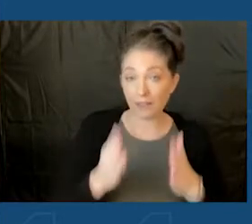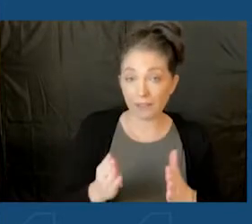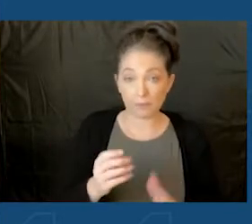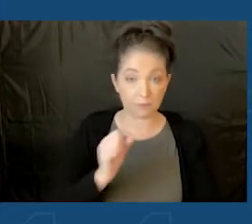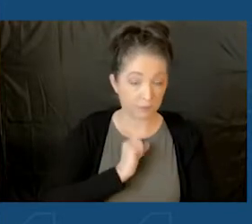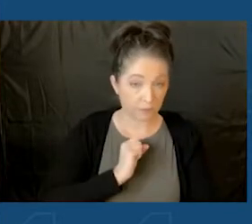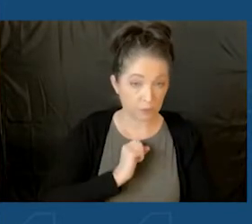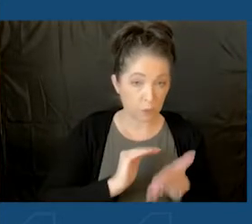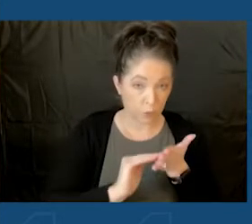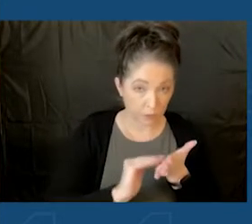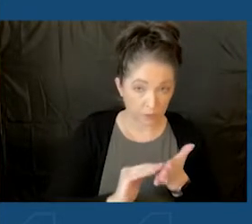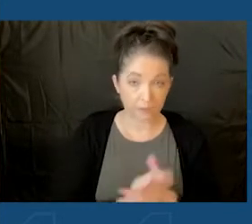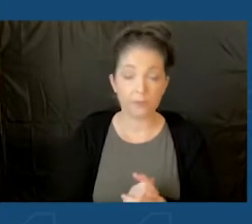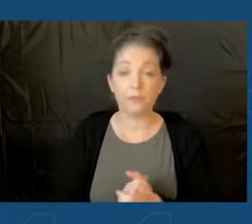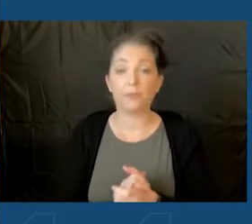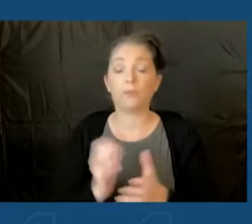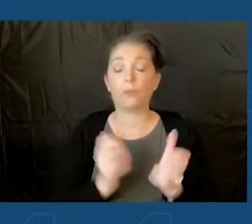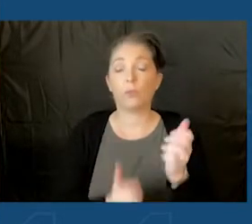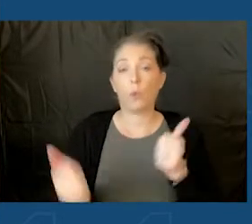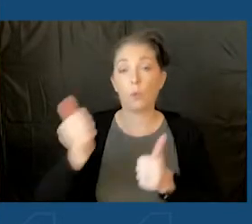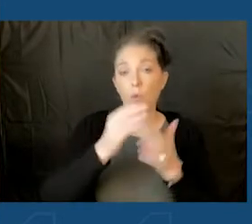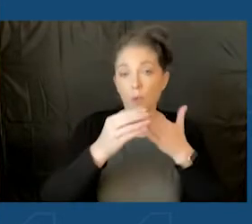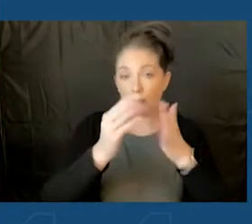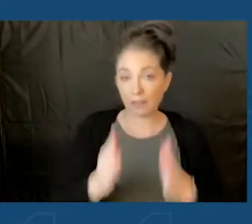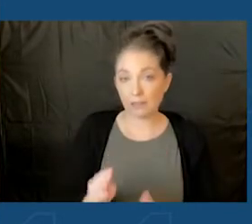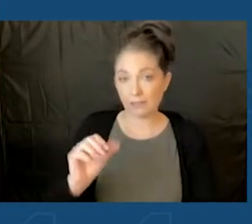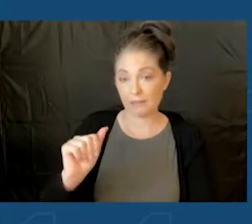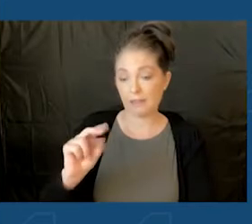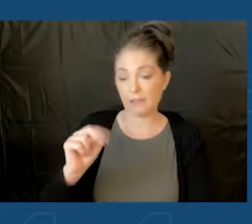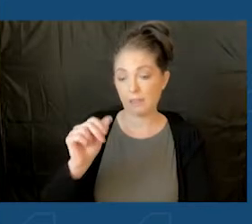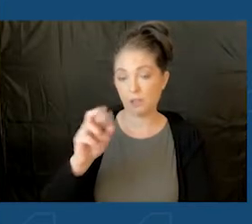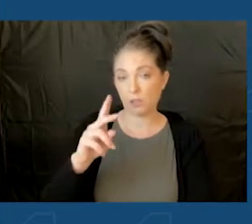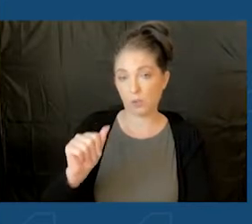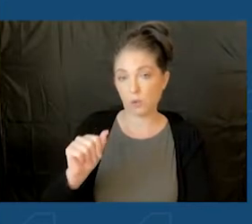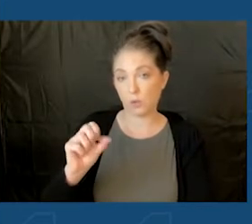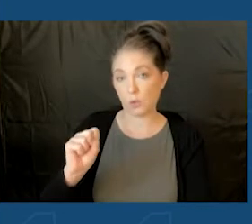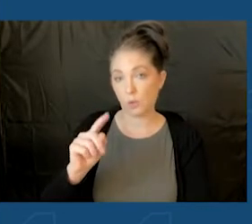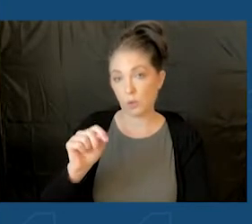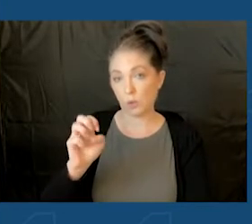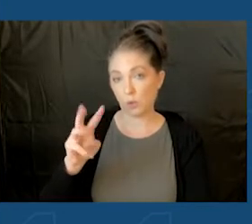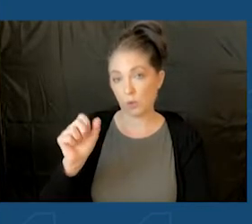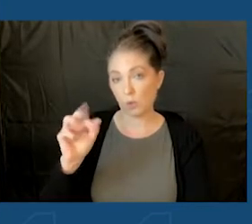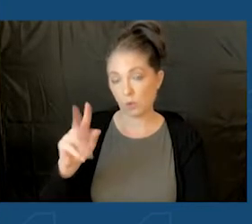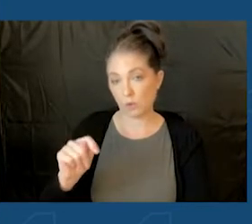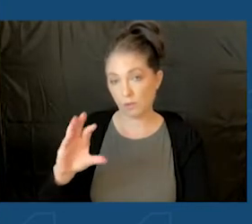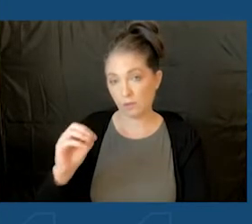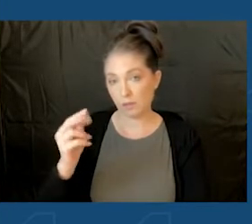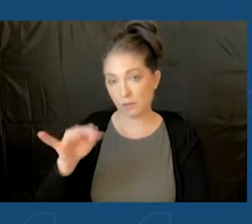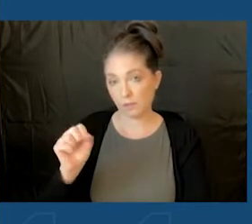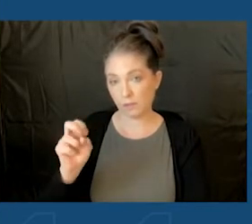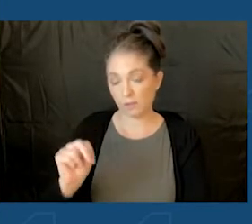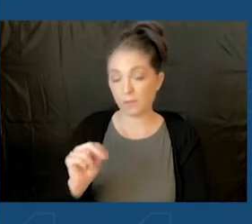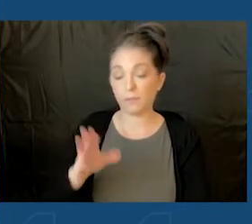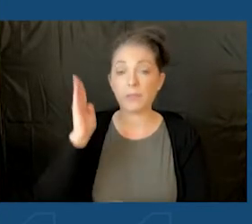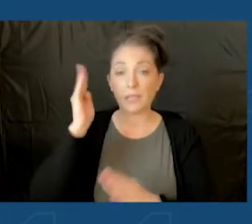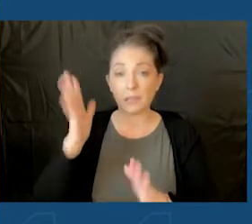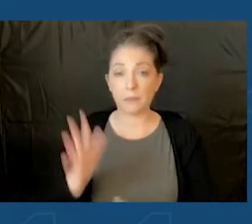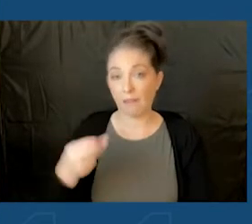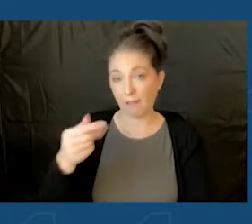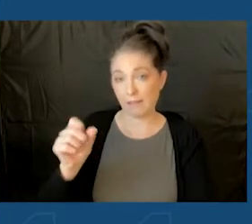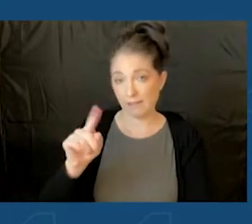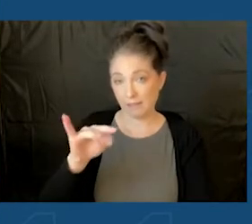excuse me, my majority leader, Andrea Stewart-Cousins, and also to Speaker Hasty. And again, as I said, you